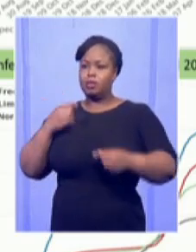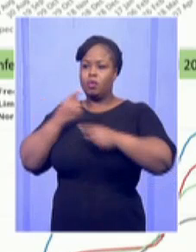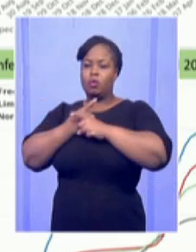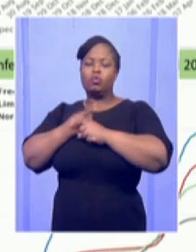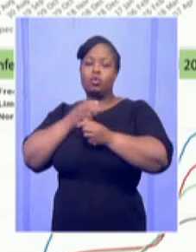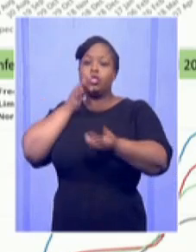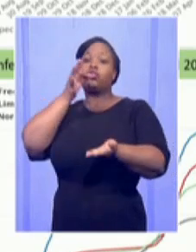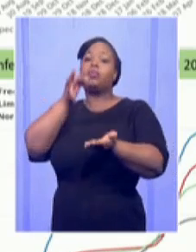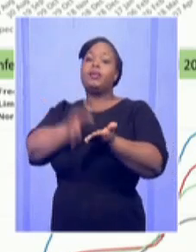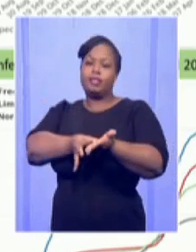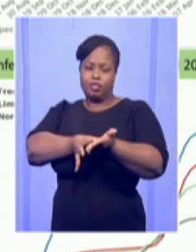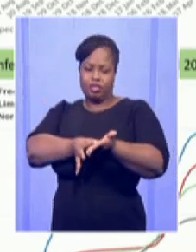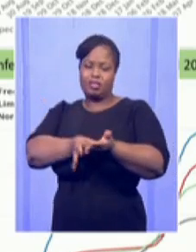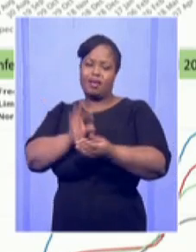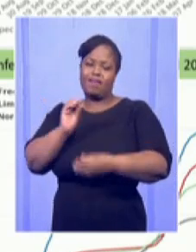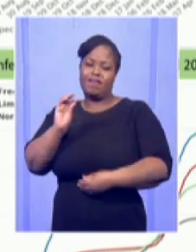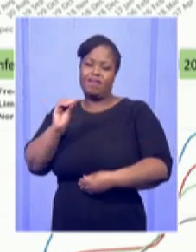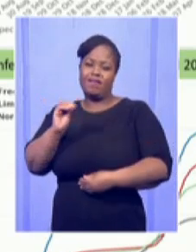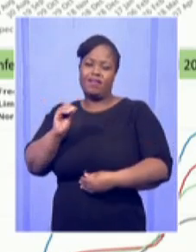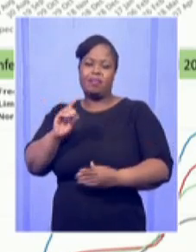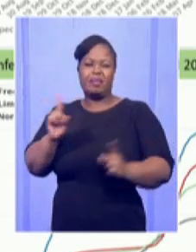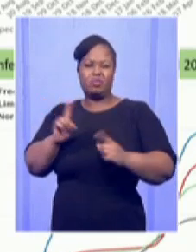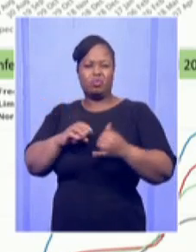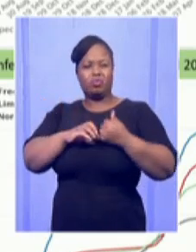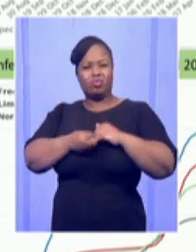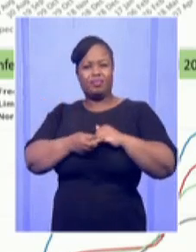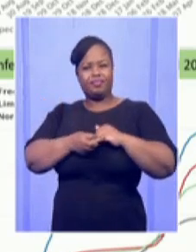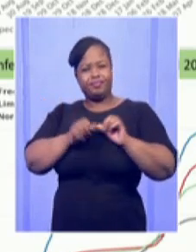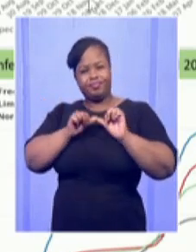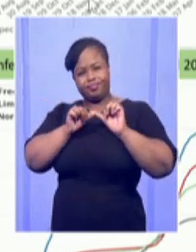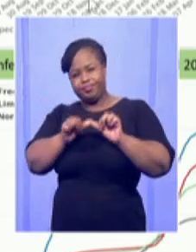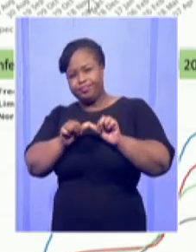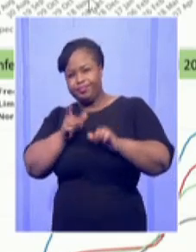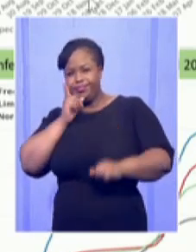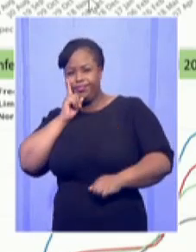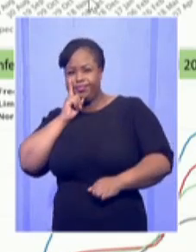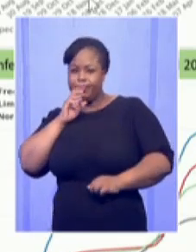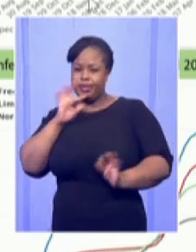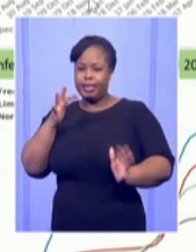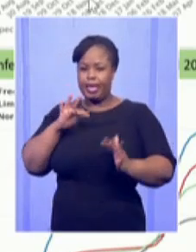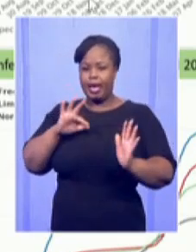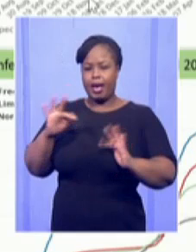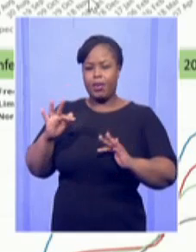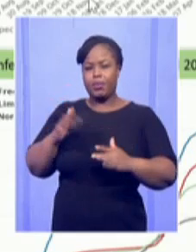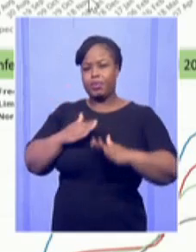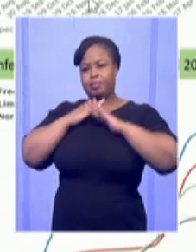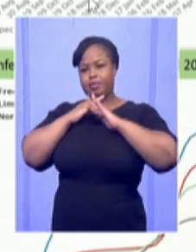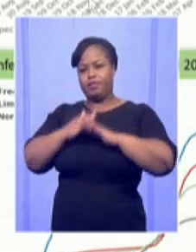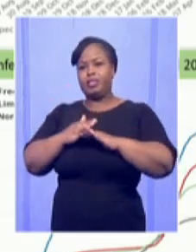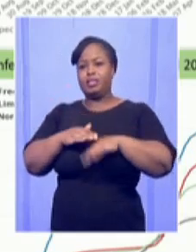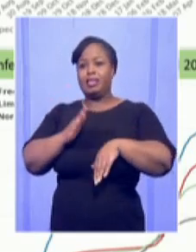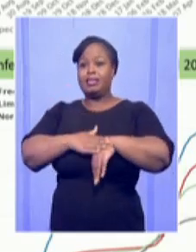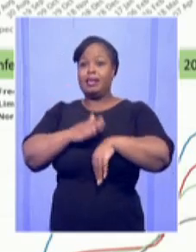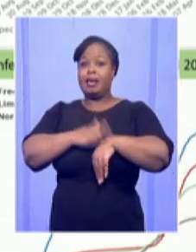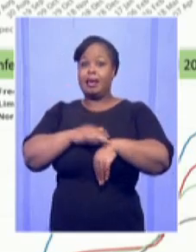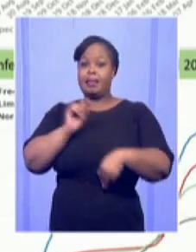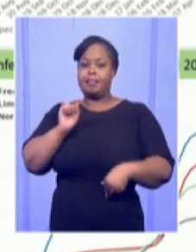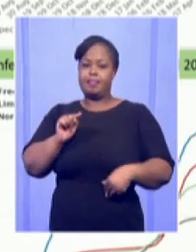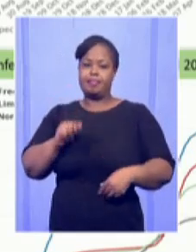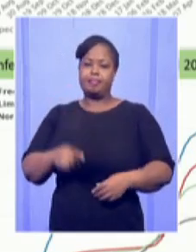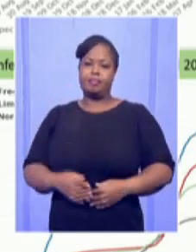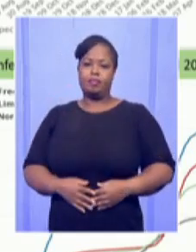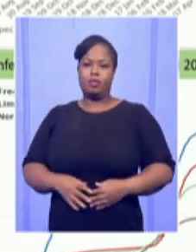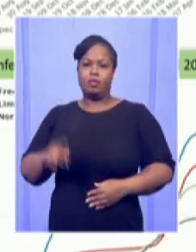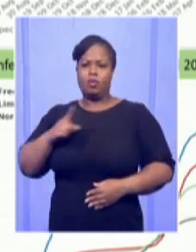made for continuing with some behavioral preventative measures. That was at the time because we were